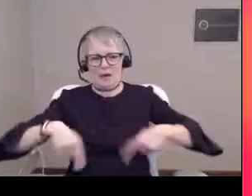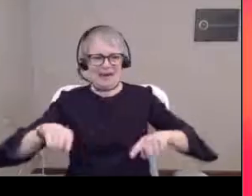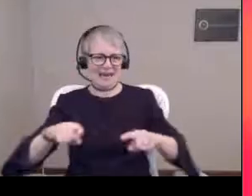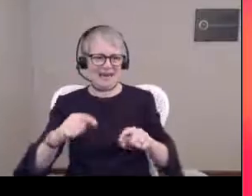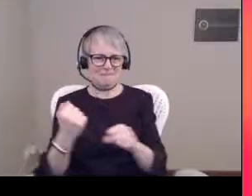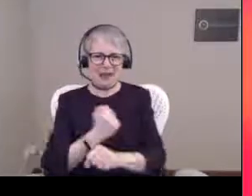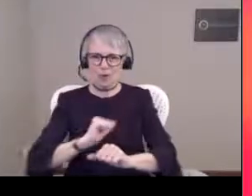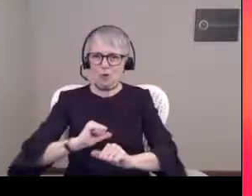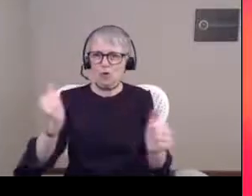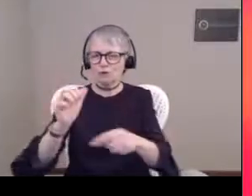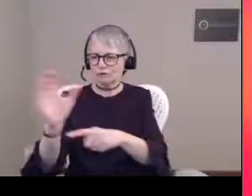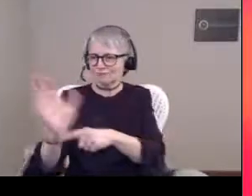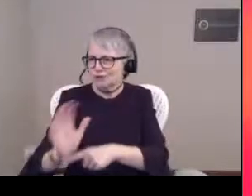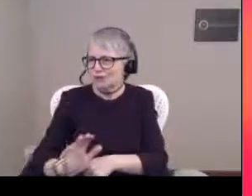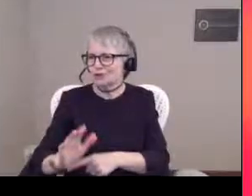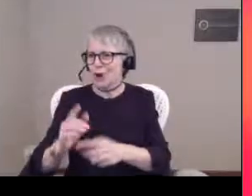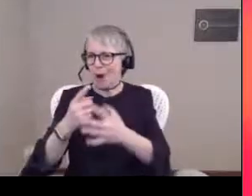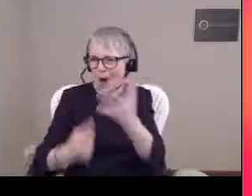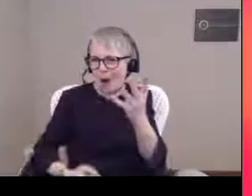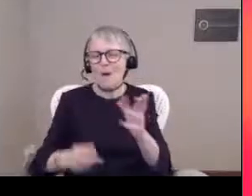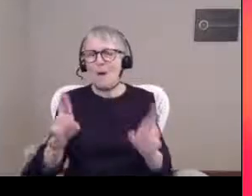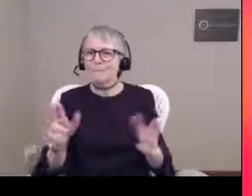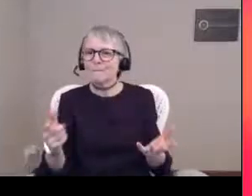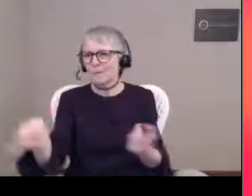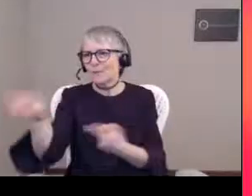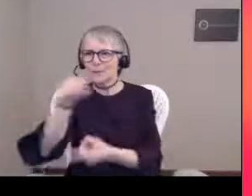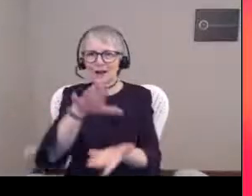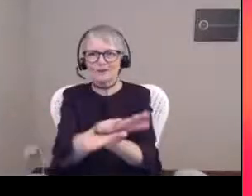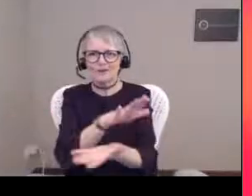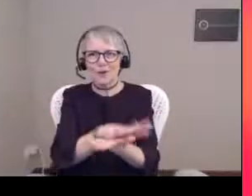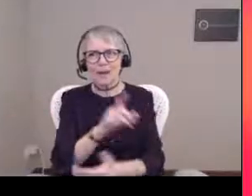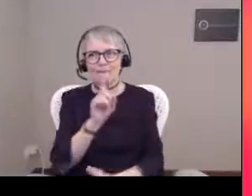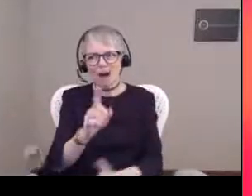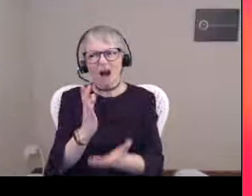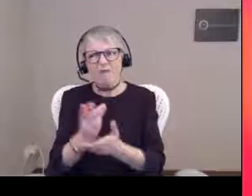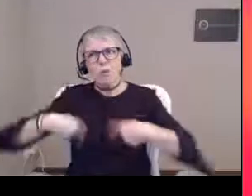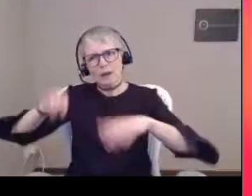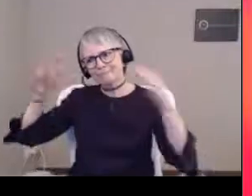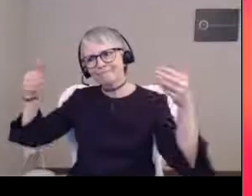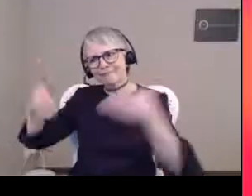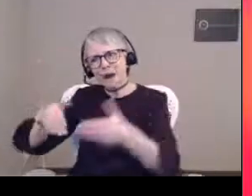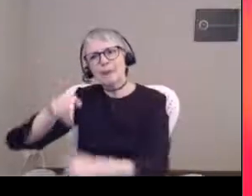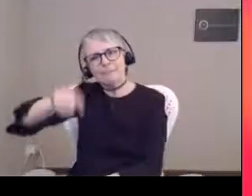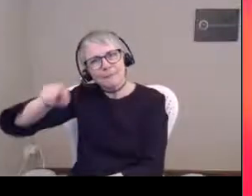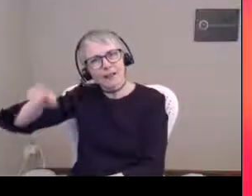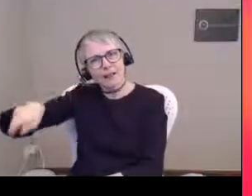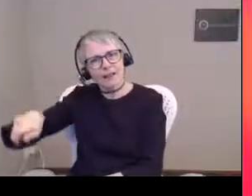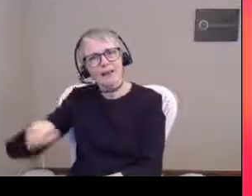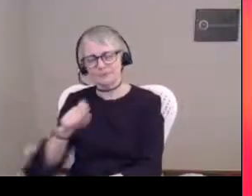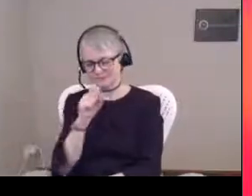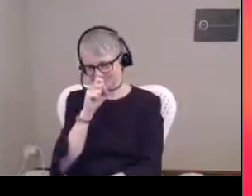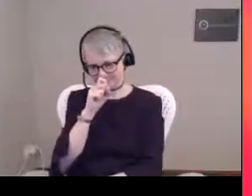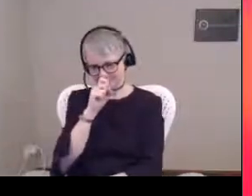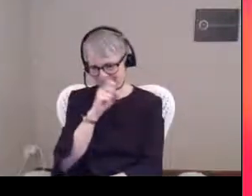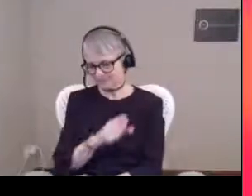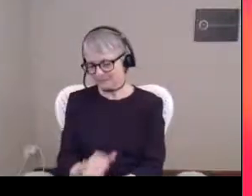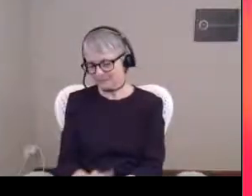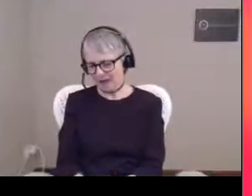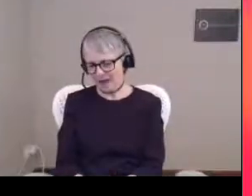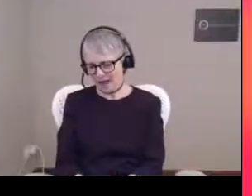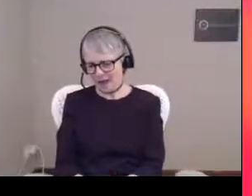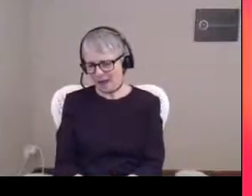that you all enjoy. But it is a very much a people-focused organisation. And, you know, we have